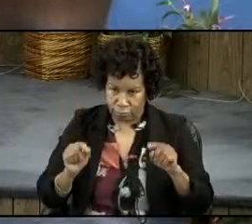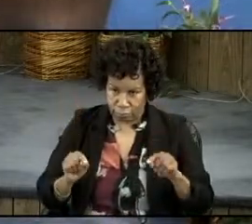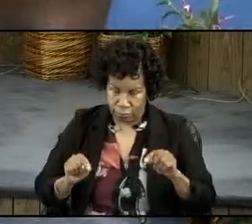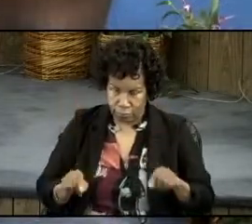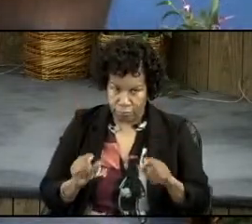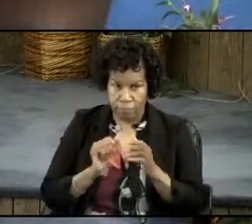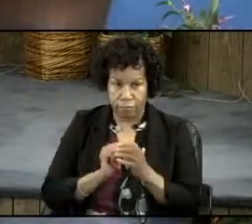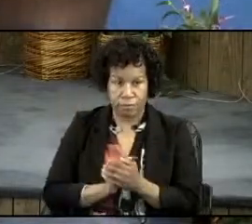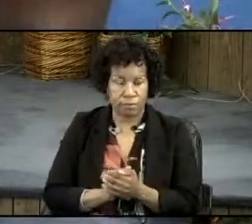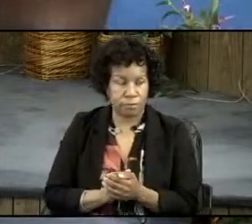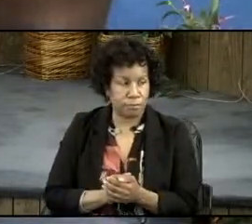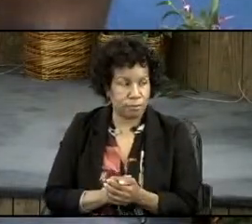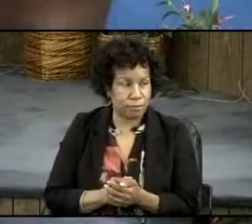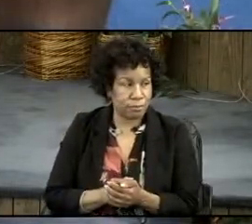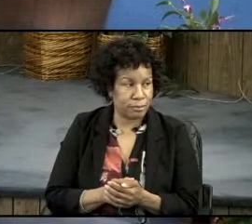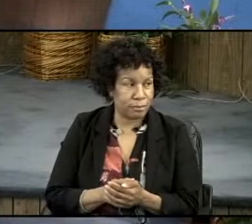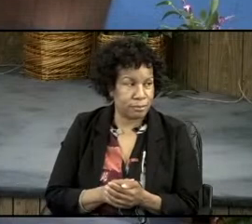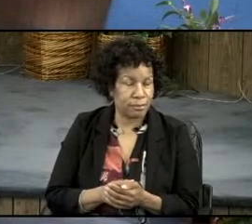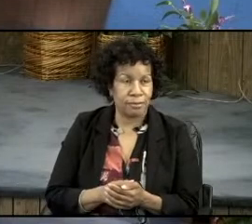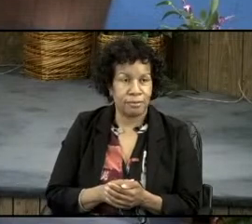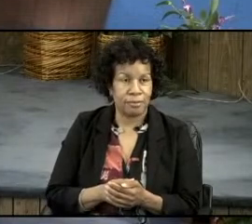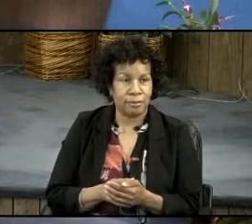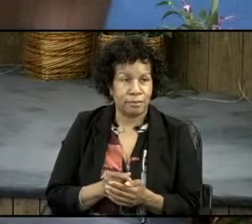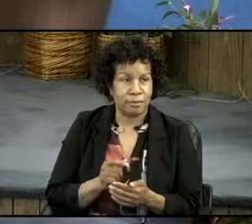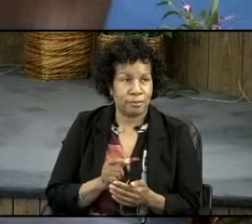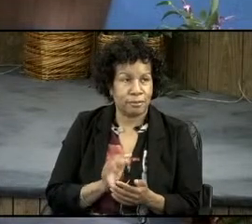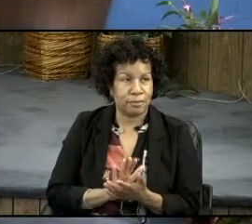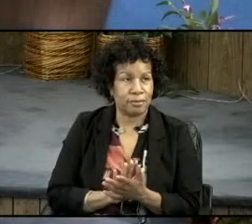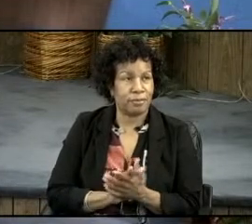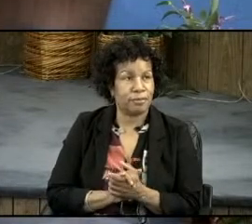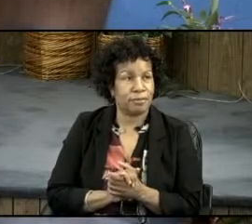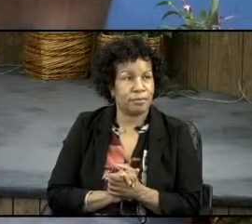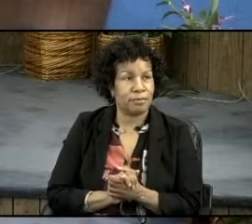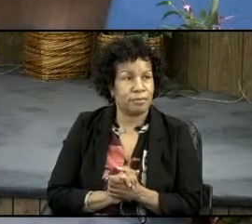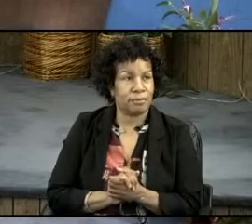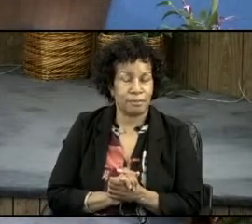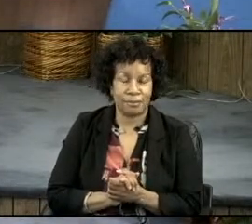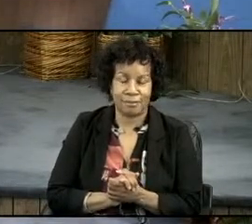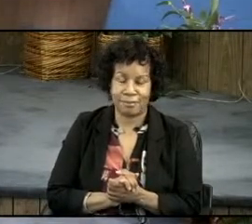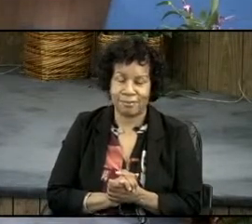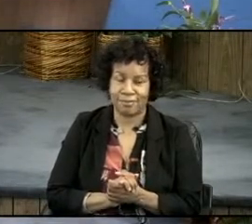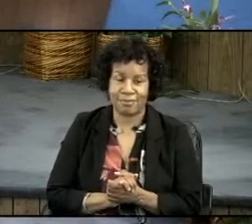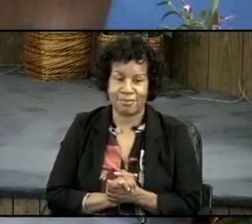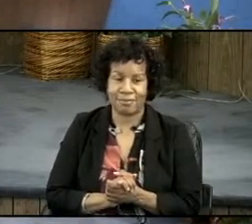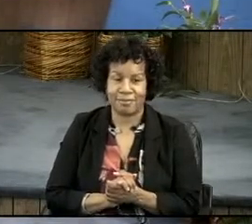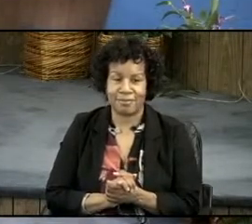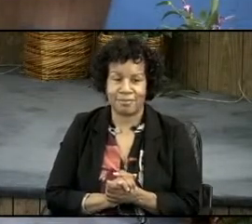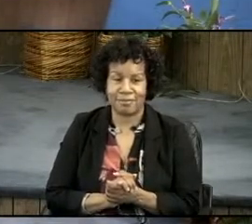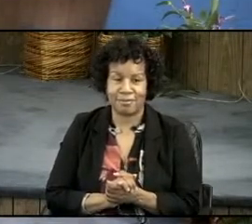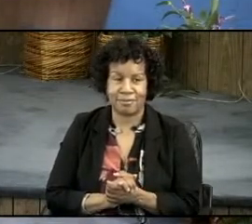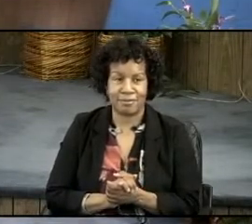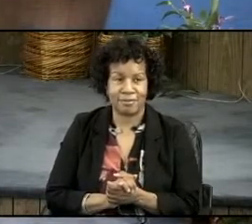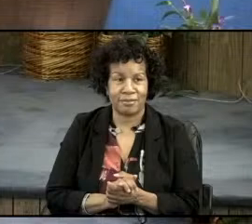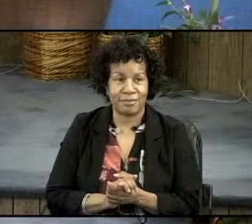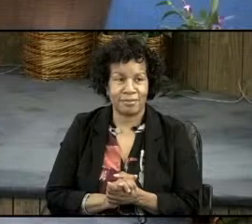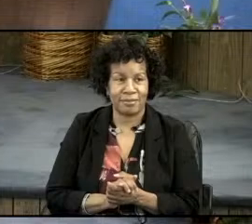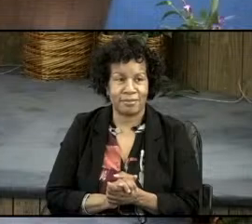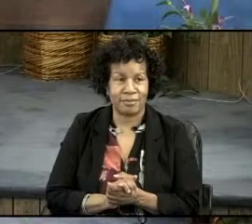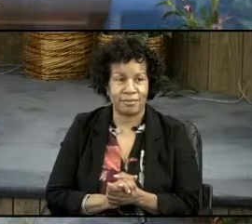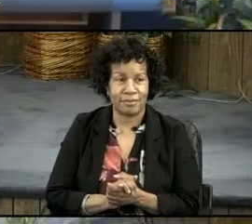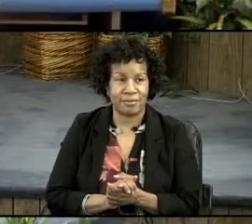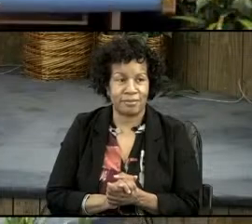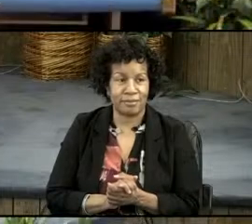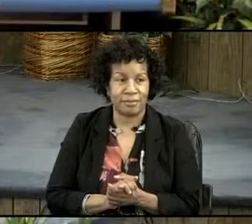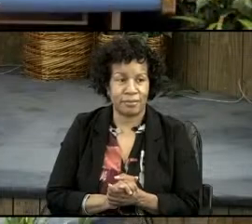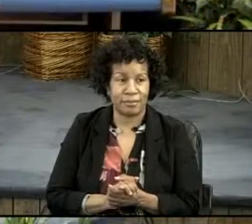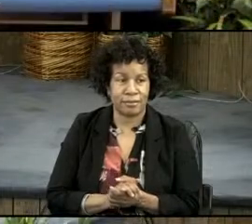They can't even close Sabbath school because of you. You got answers for next week's lesson. But the issue is, have you put